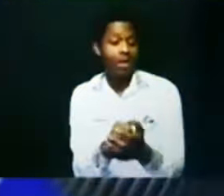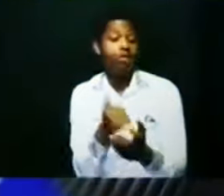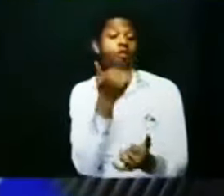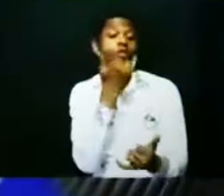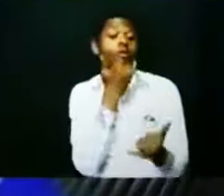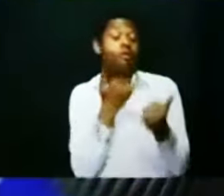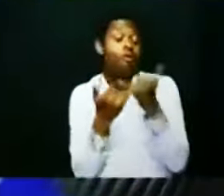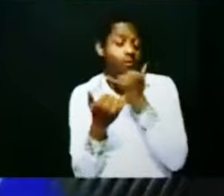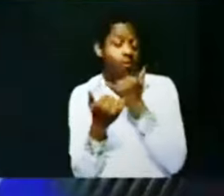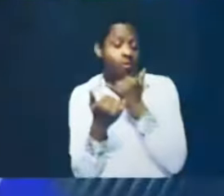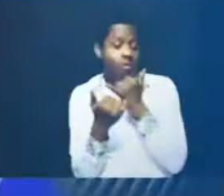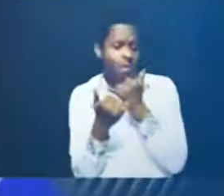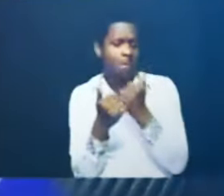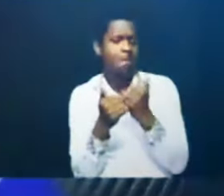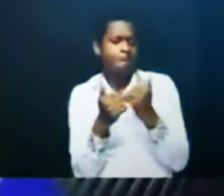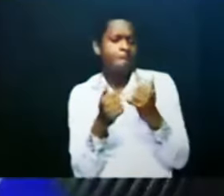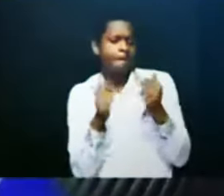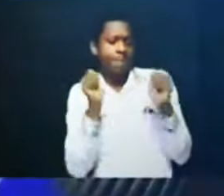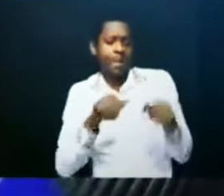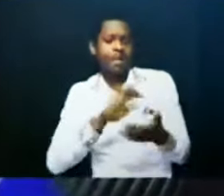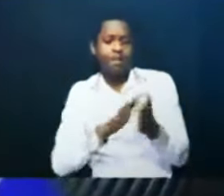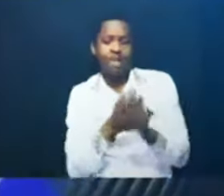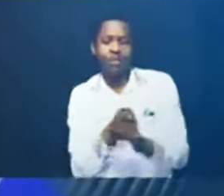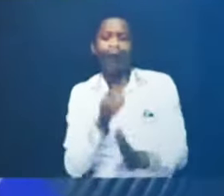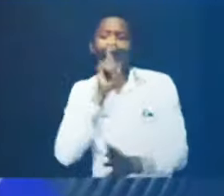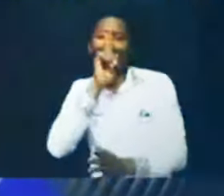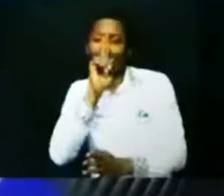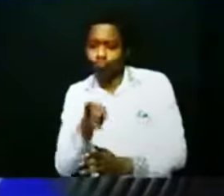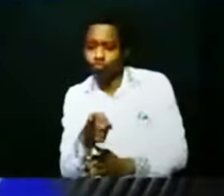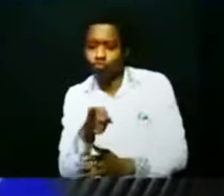imaginary. As for this, I know.